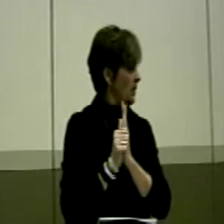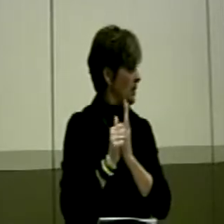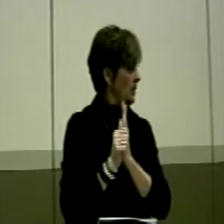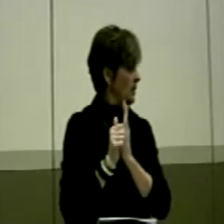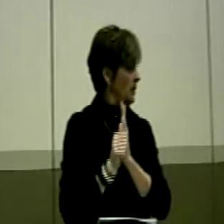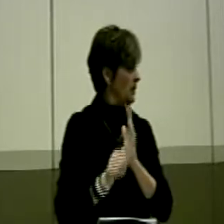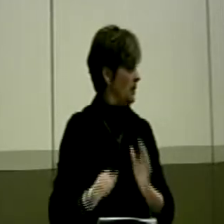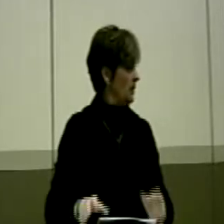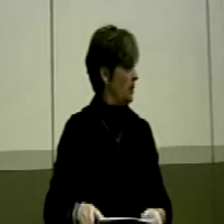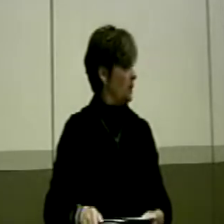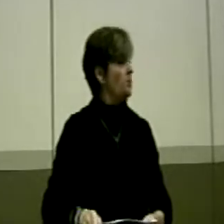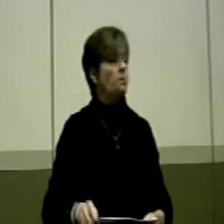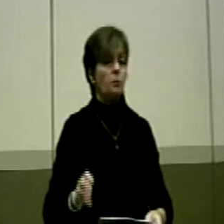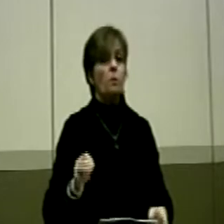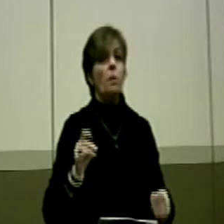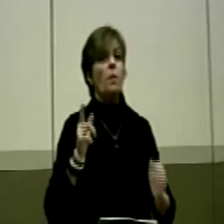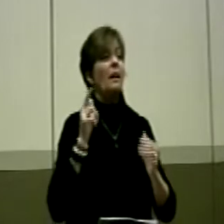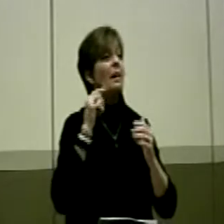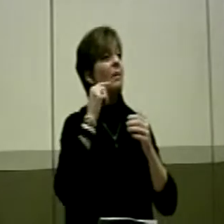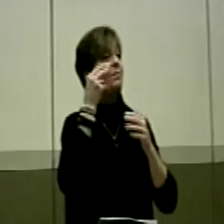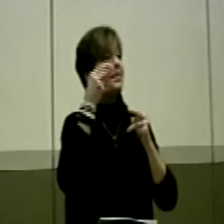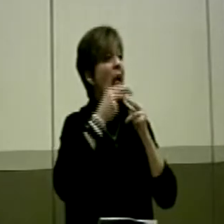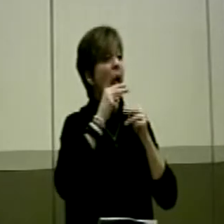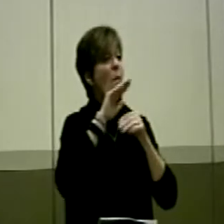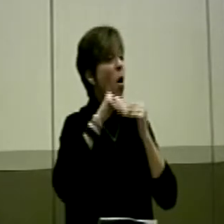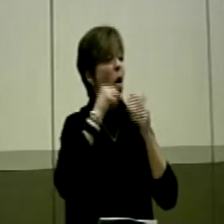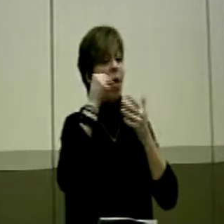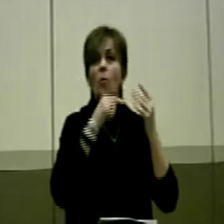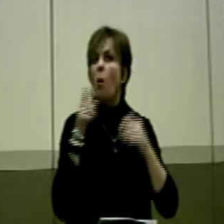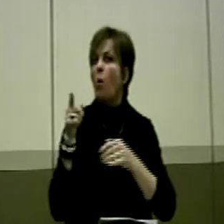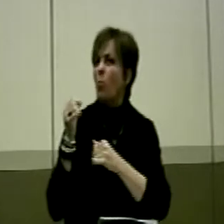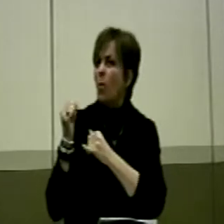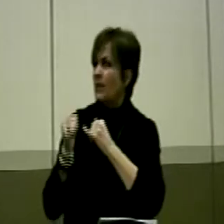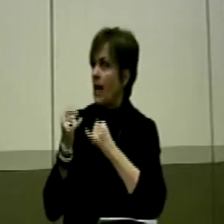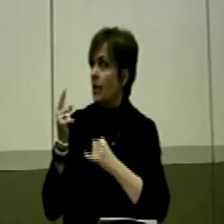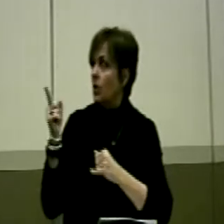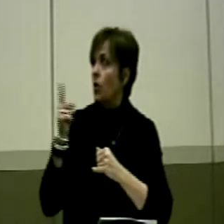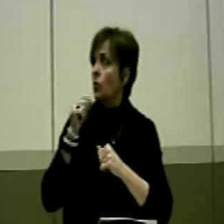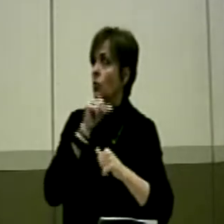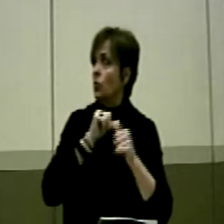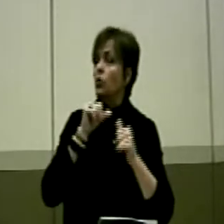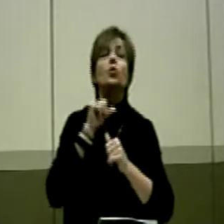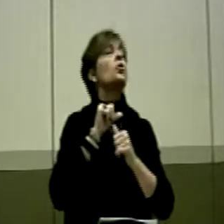but What was the last one? Social Skills Improvement System.